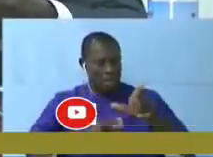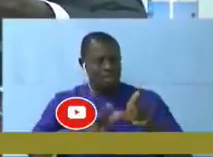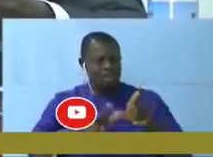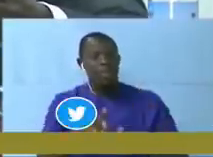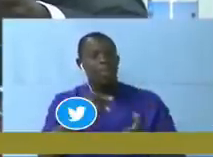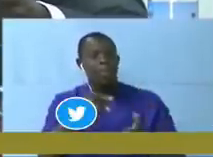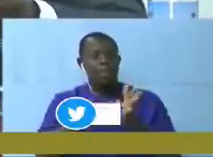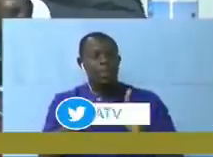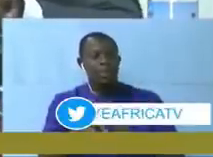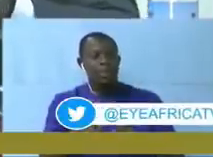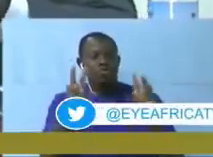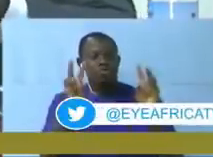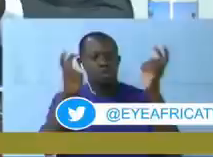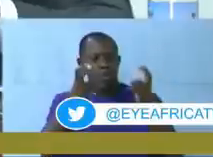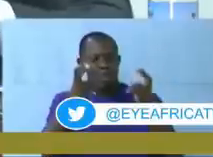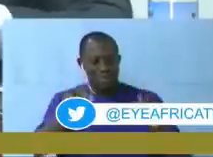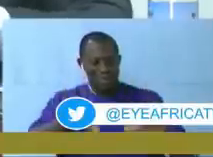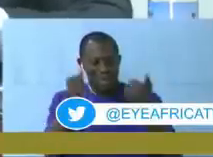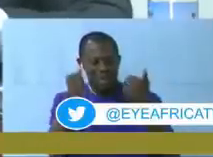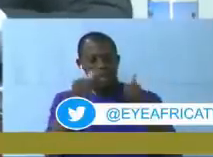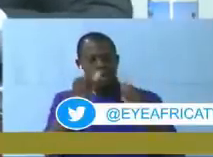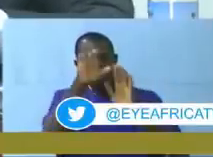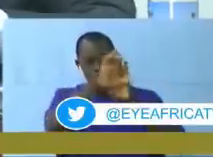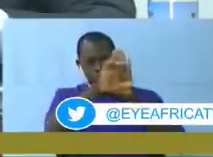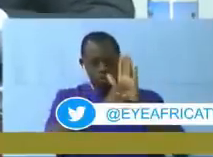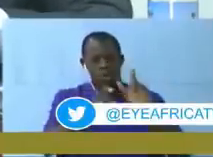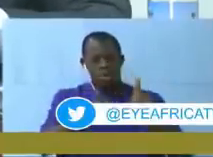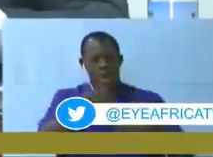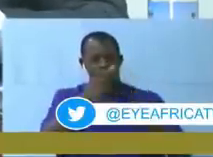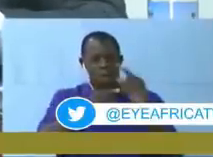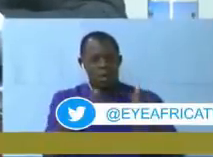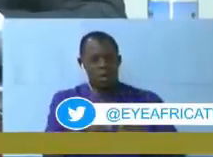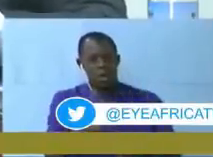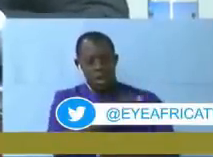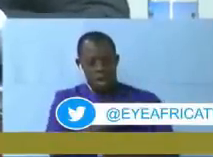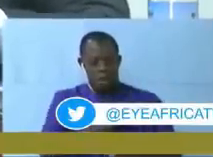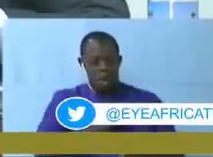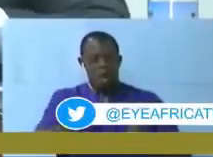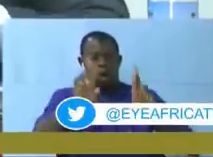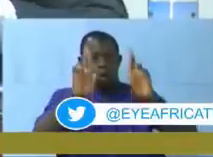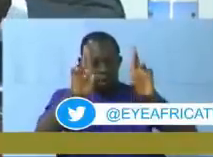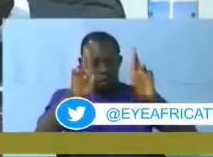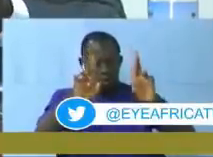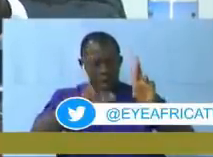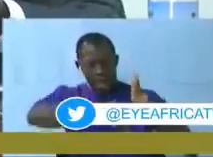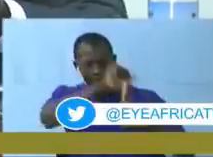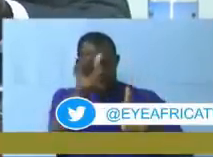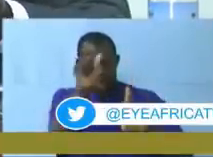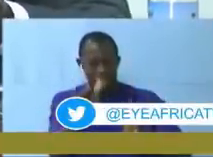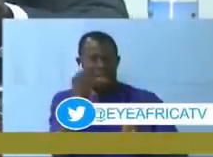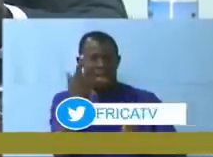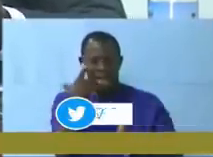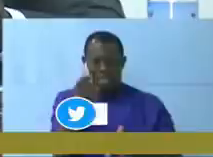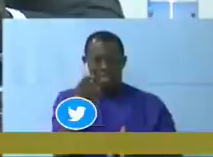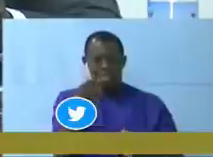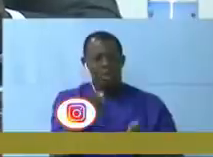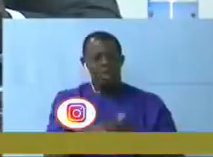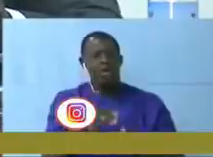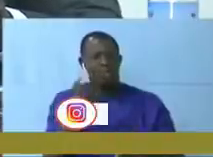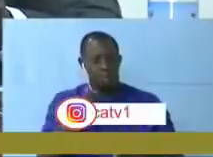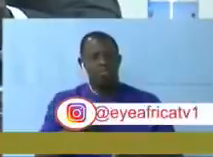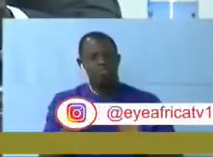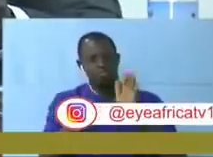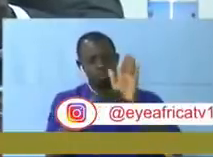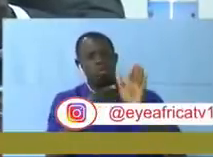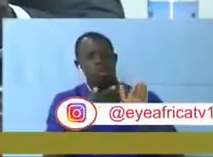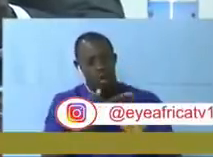Of the preamble. Okay. Our hopes and aspirations as a people were reflected. Da da da da da. Then